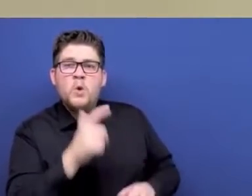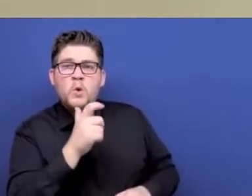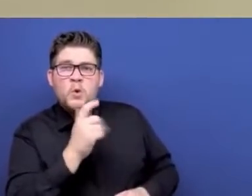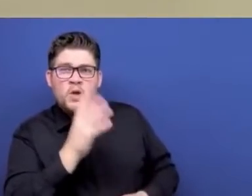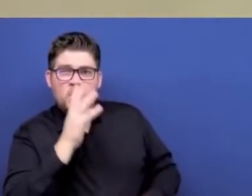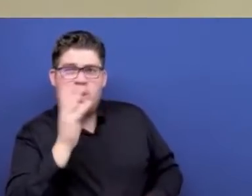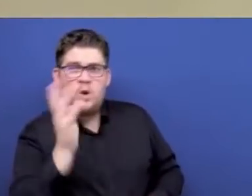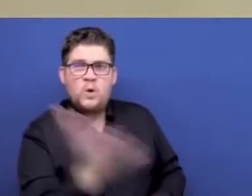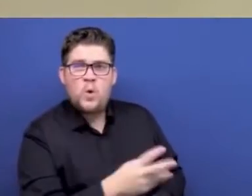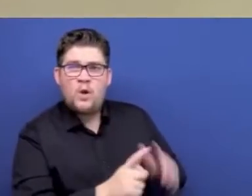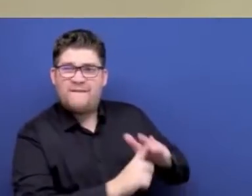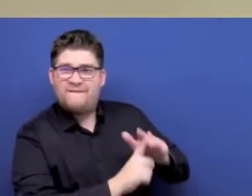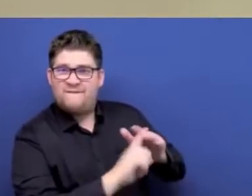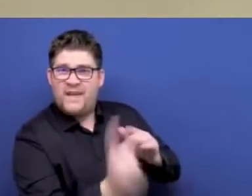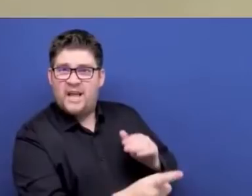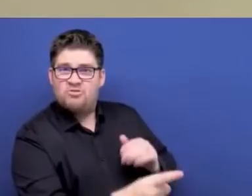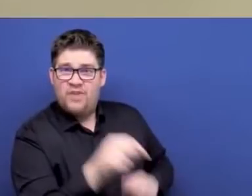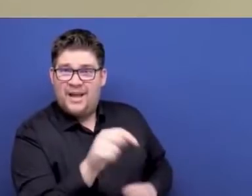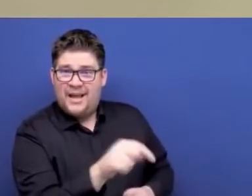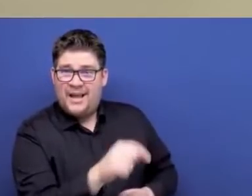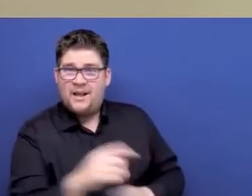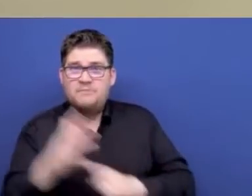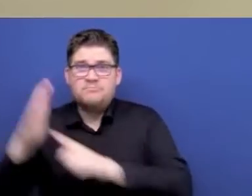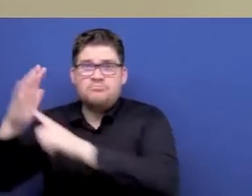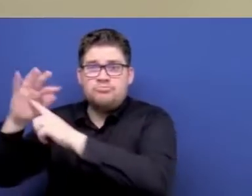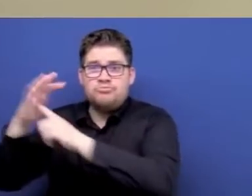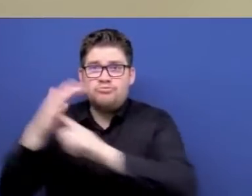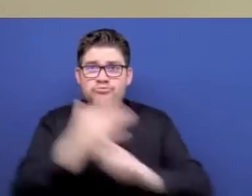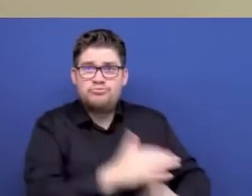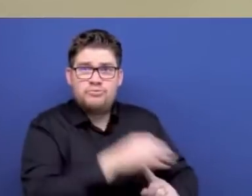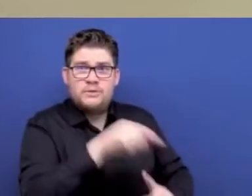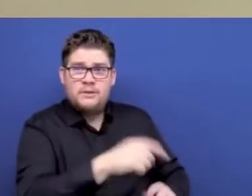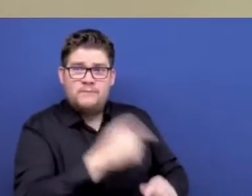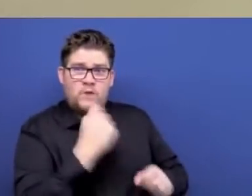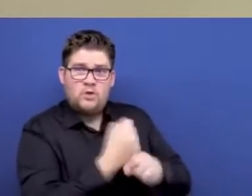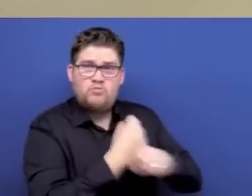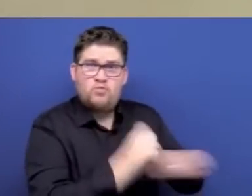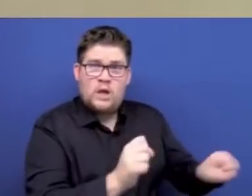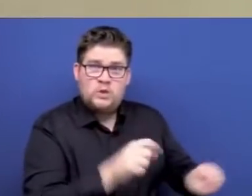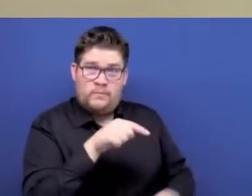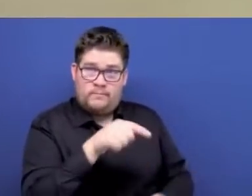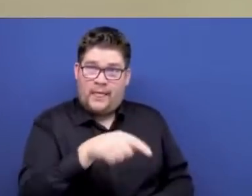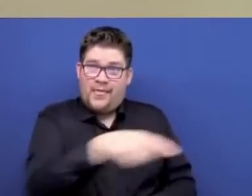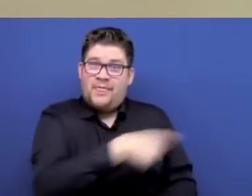implications for people who put themselves in that situation?